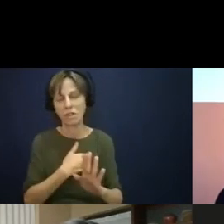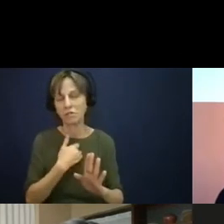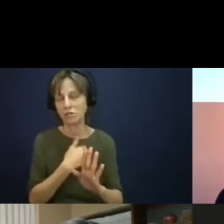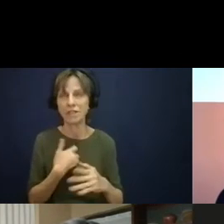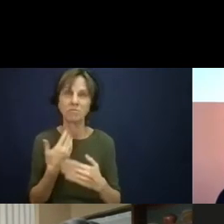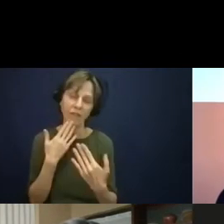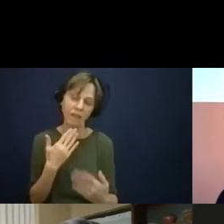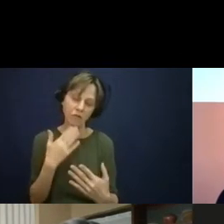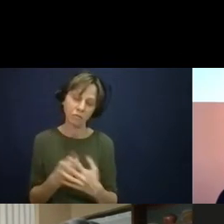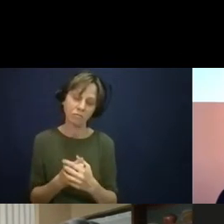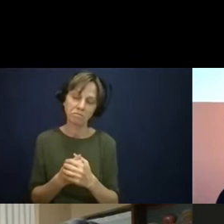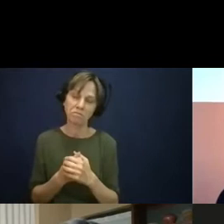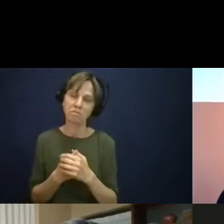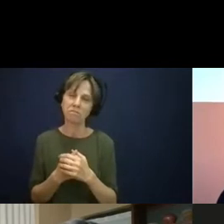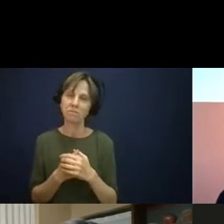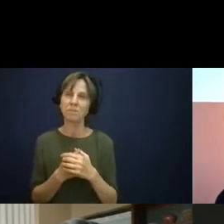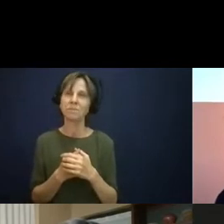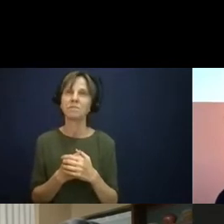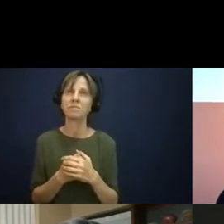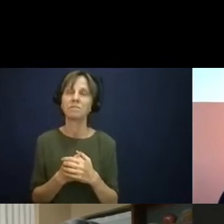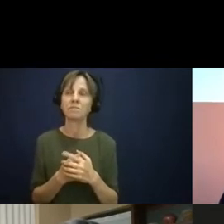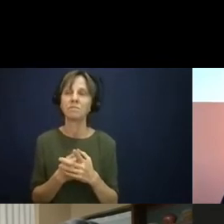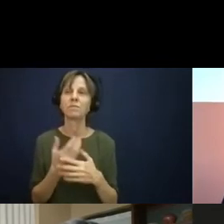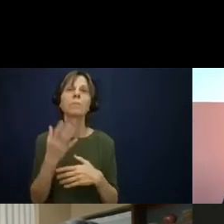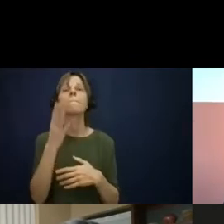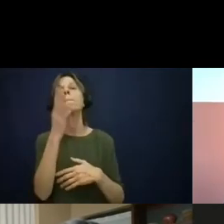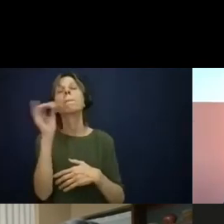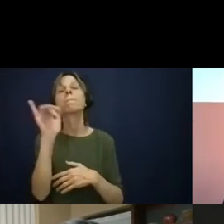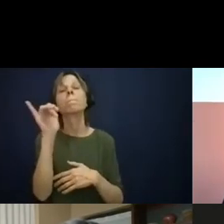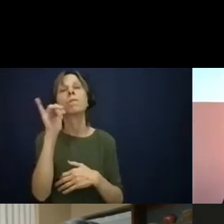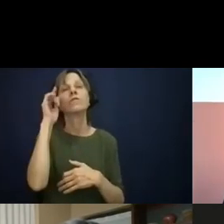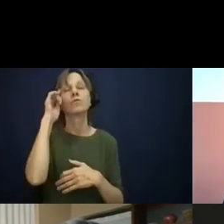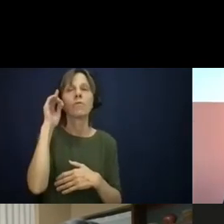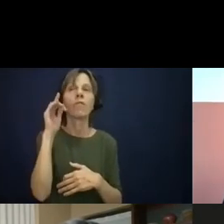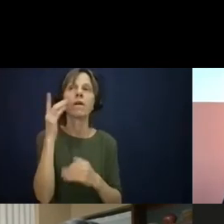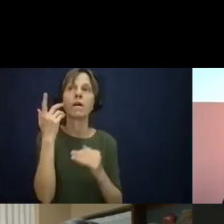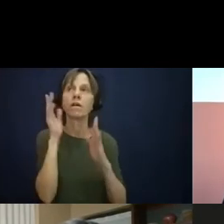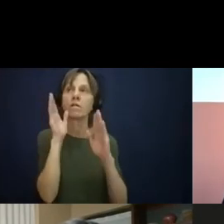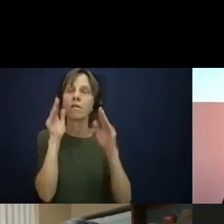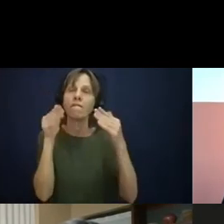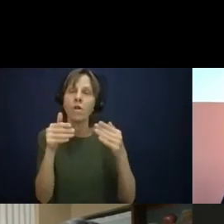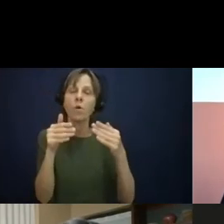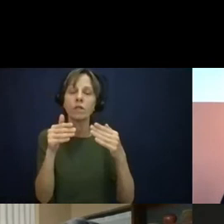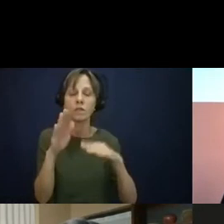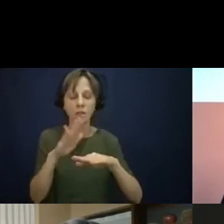you. And I actually also think that, that focus on the intersection